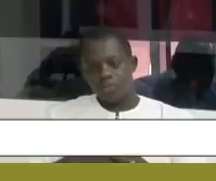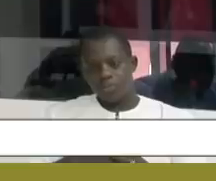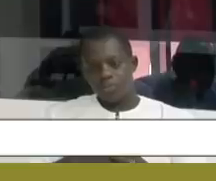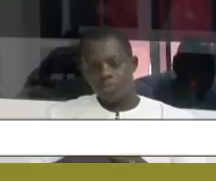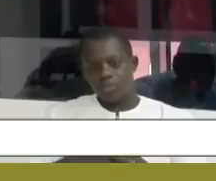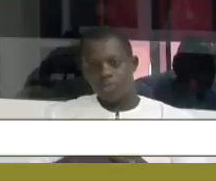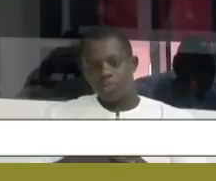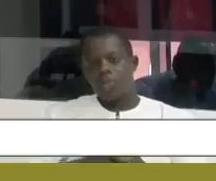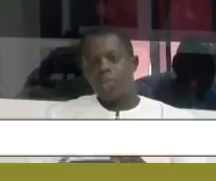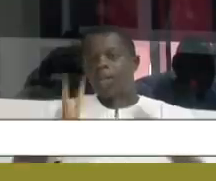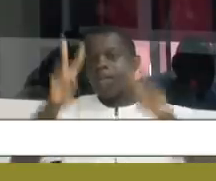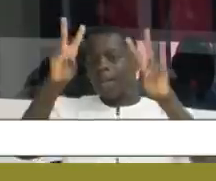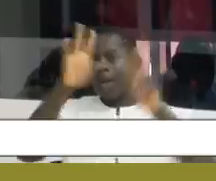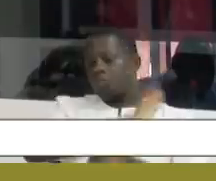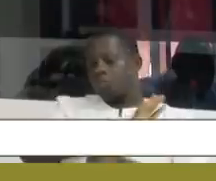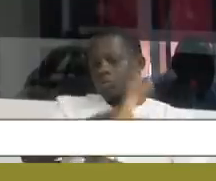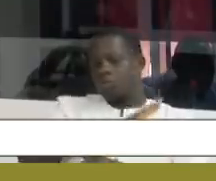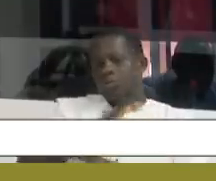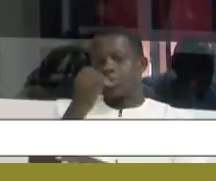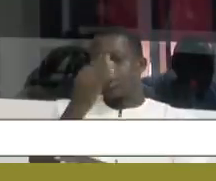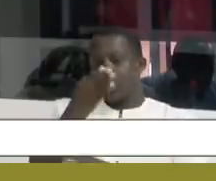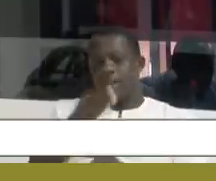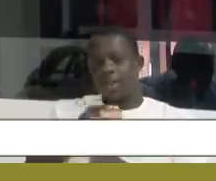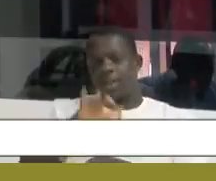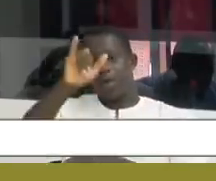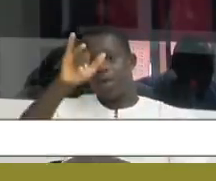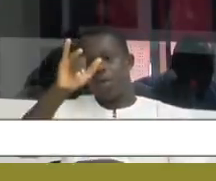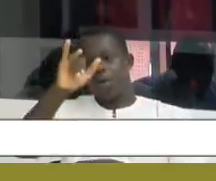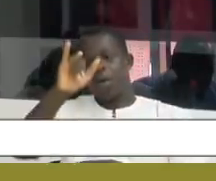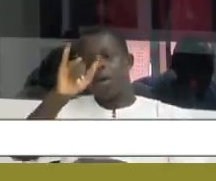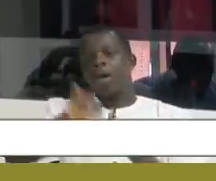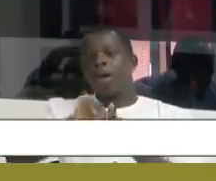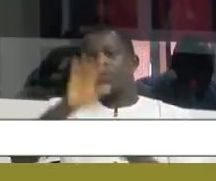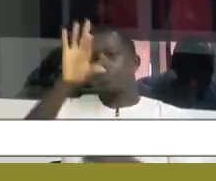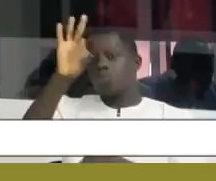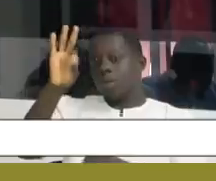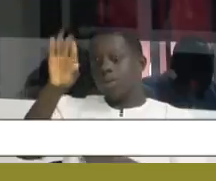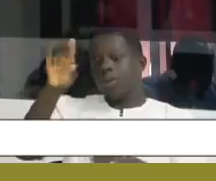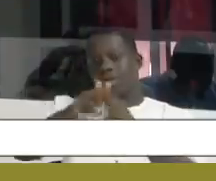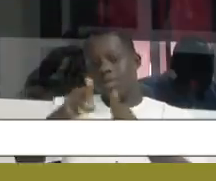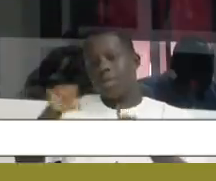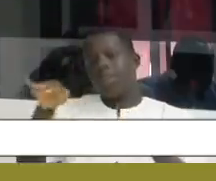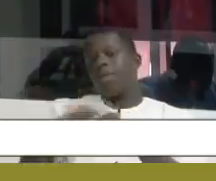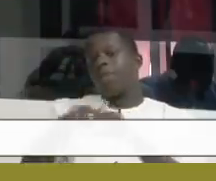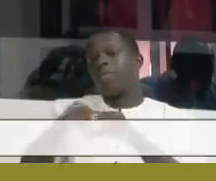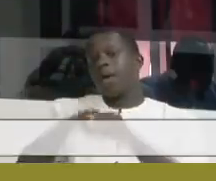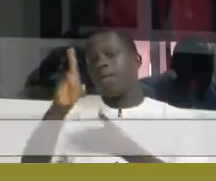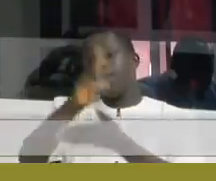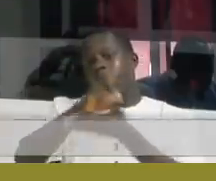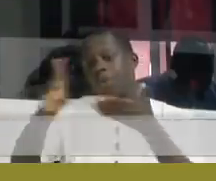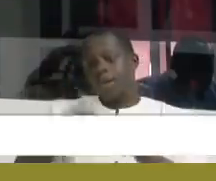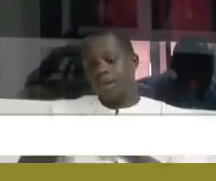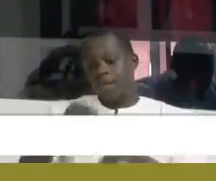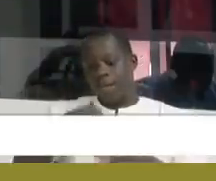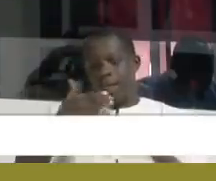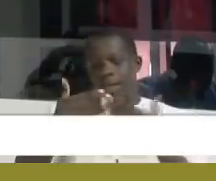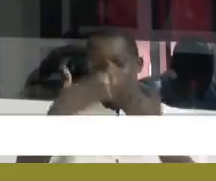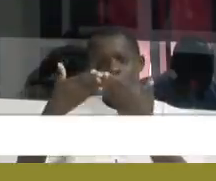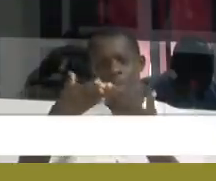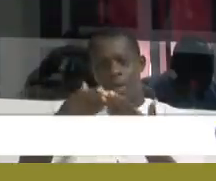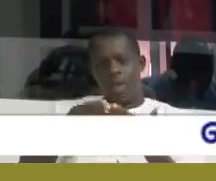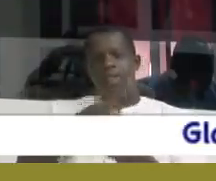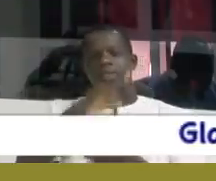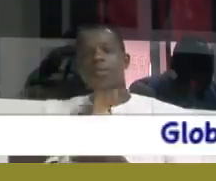He also stated that Yankuba was also part of it. But I told him, sir, Yankuba, I